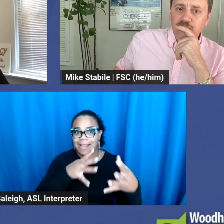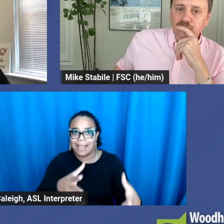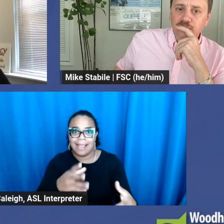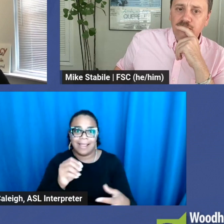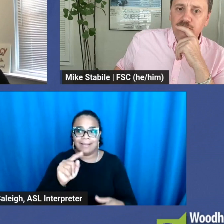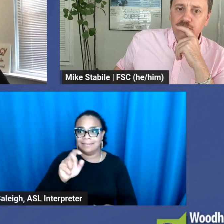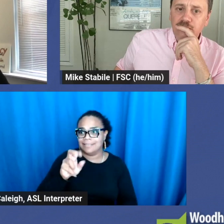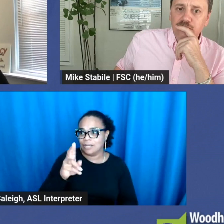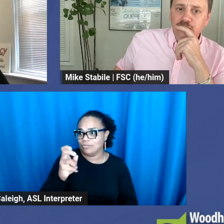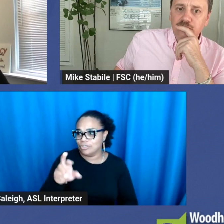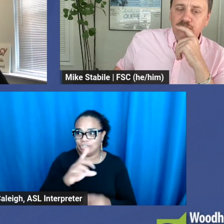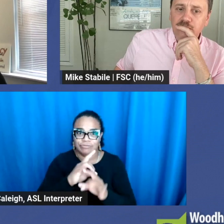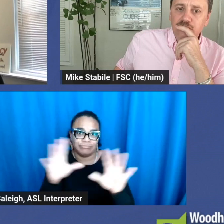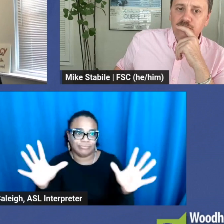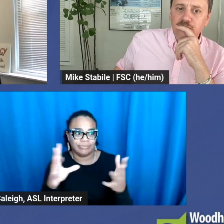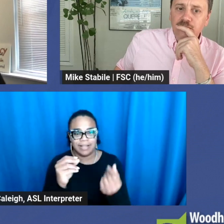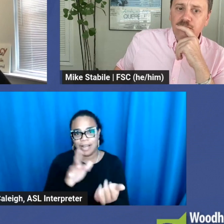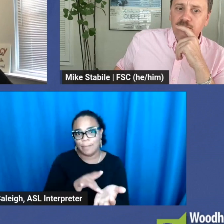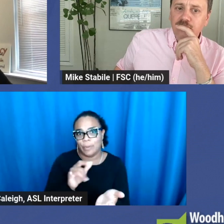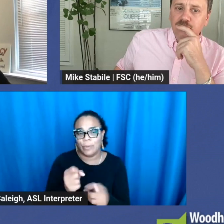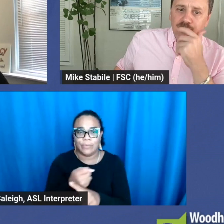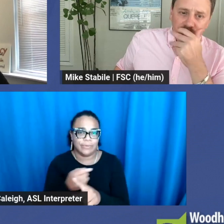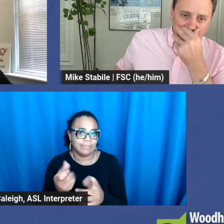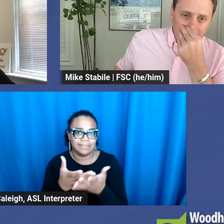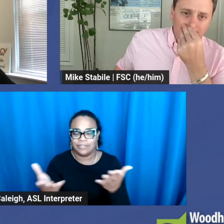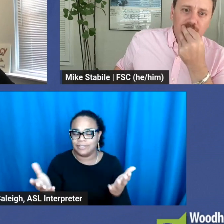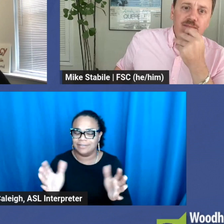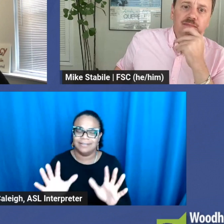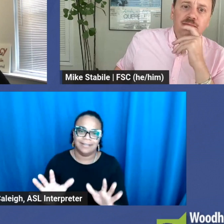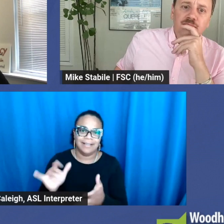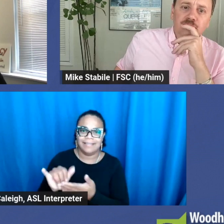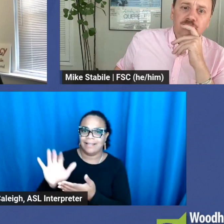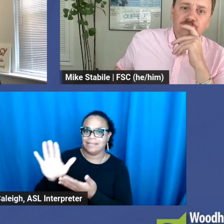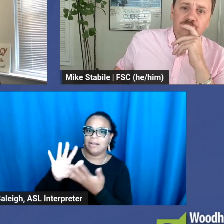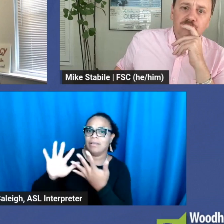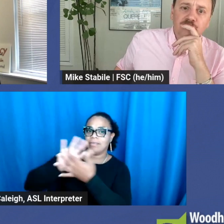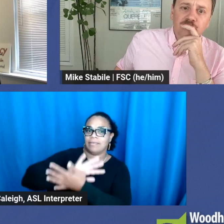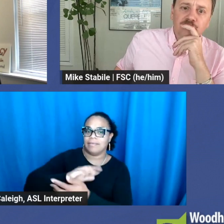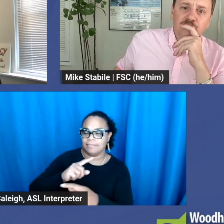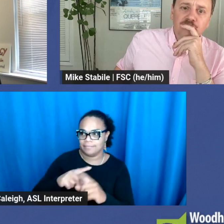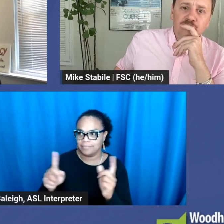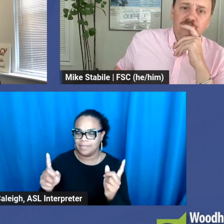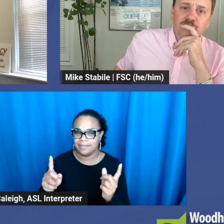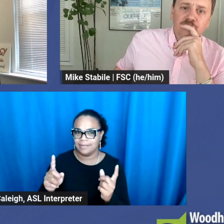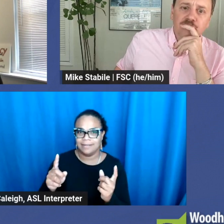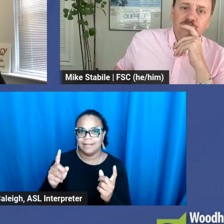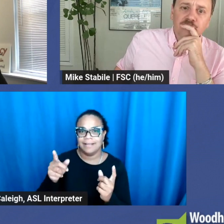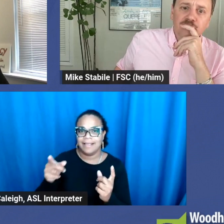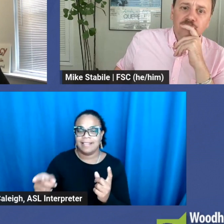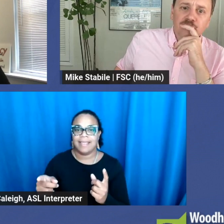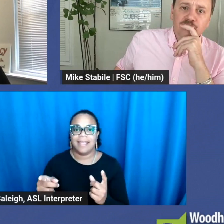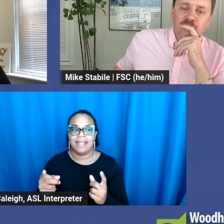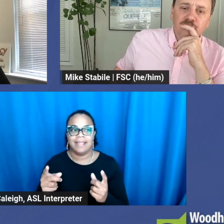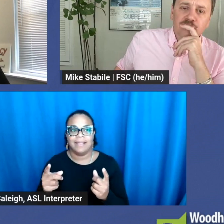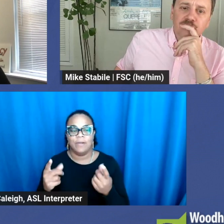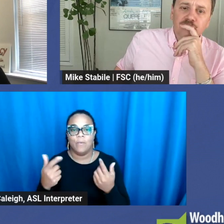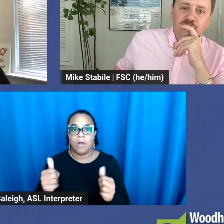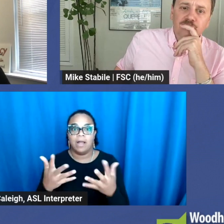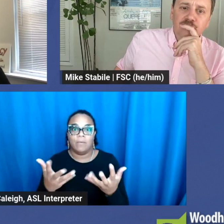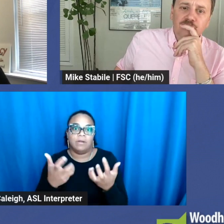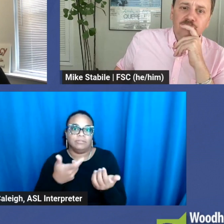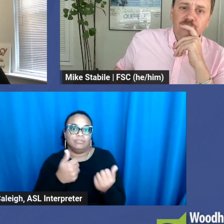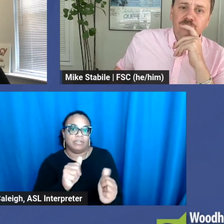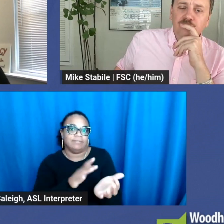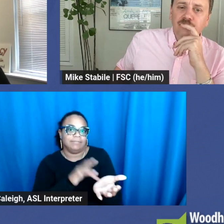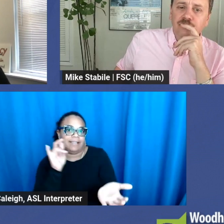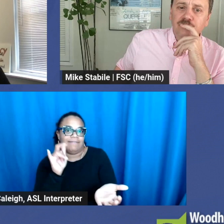abuse material. It preys on this overwhelming consensus that, abuse